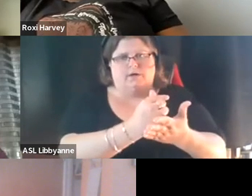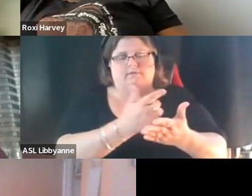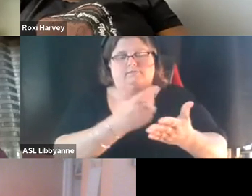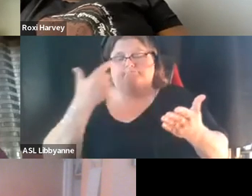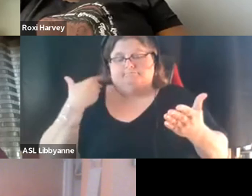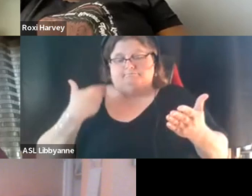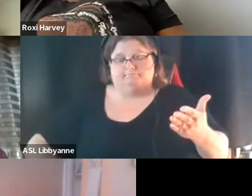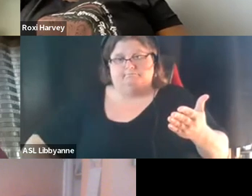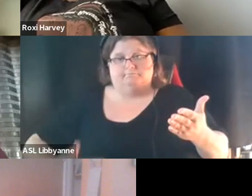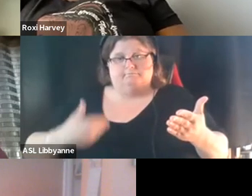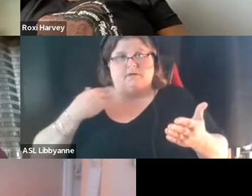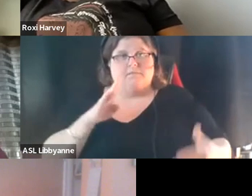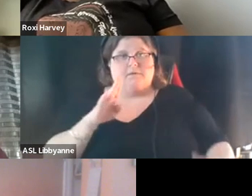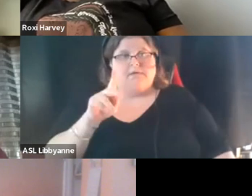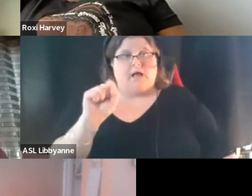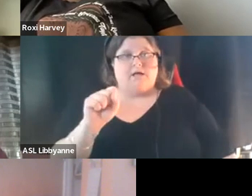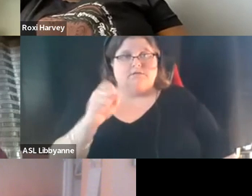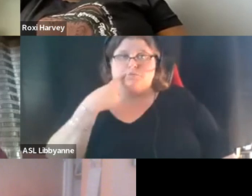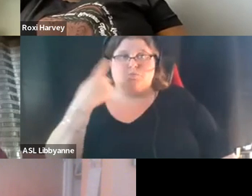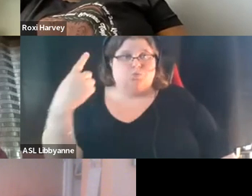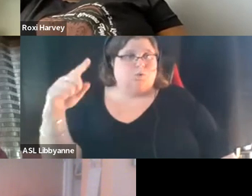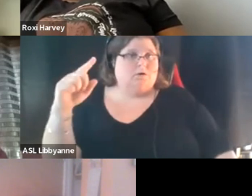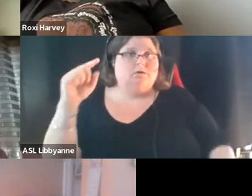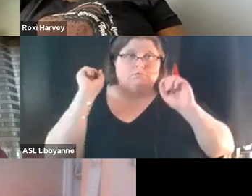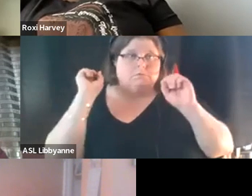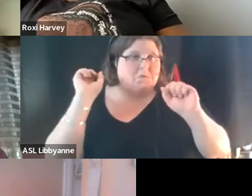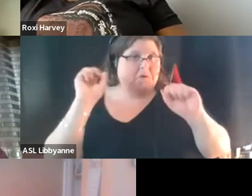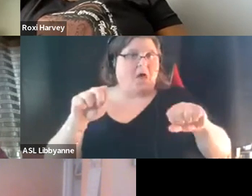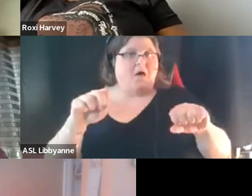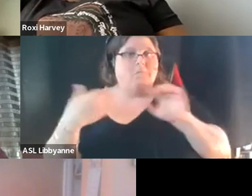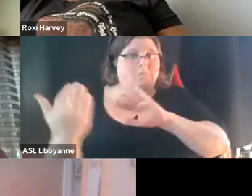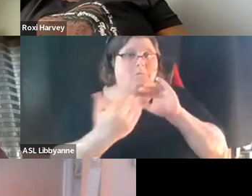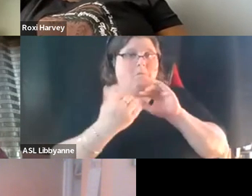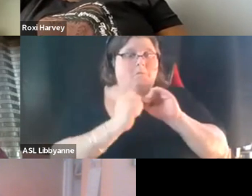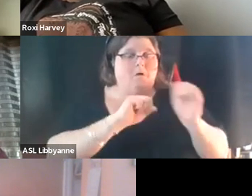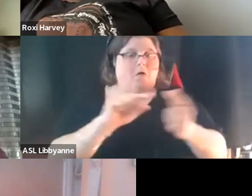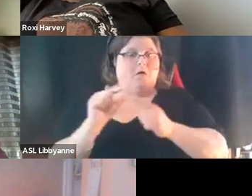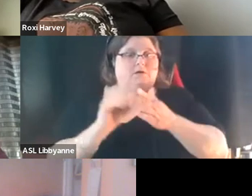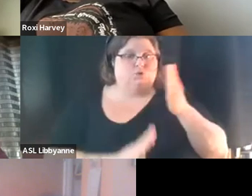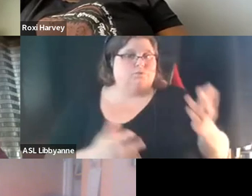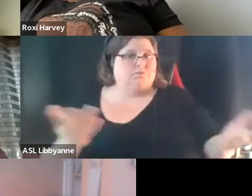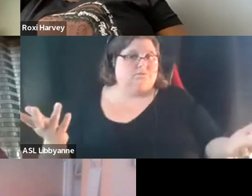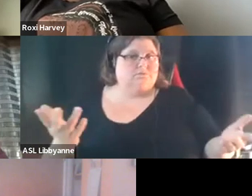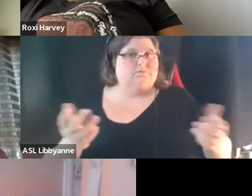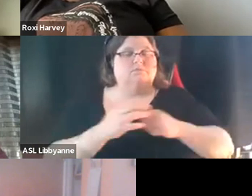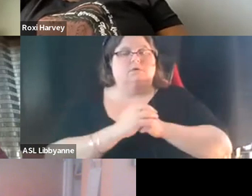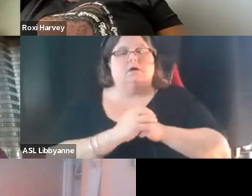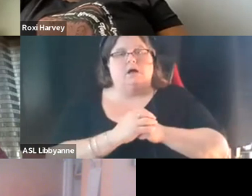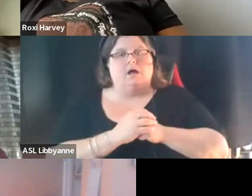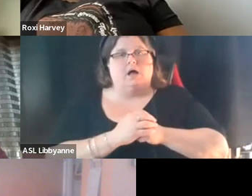BPS has worked and can work again to serve all students. I will follow on with some thoughts about the superintendent